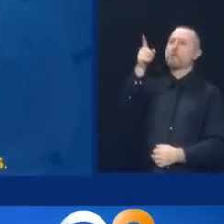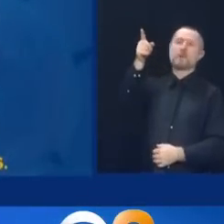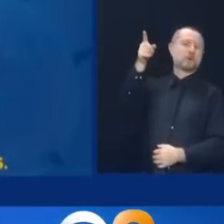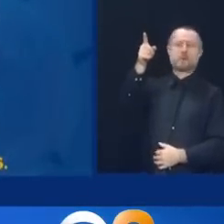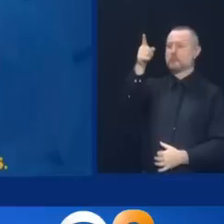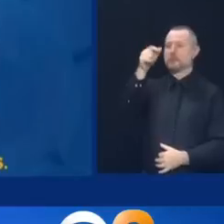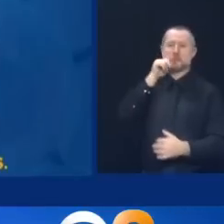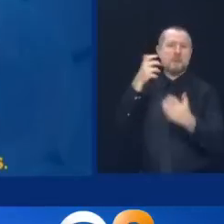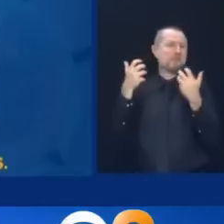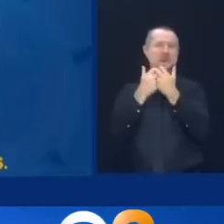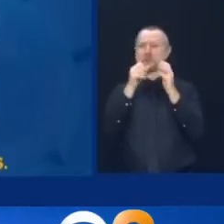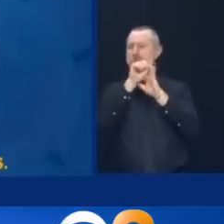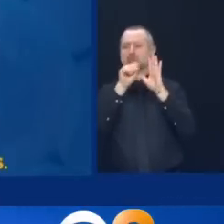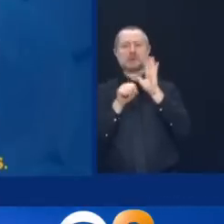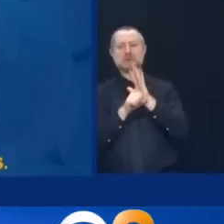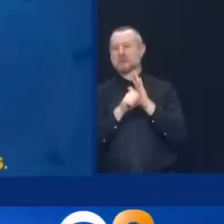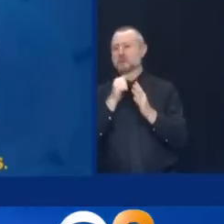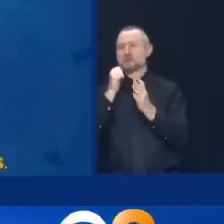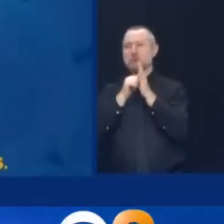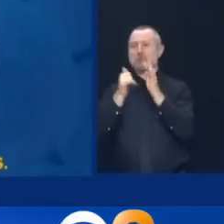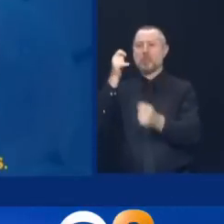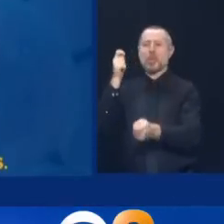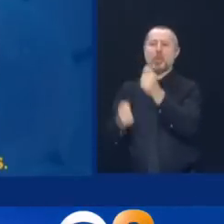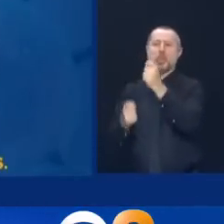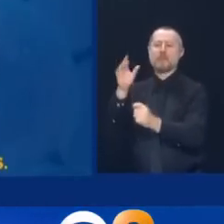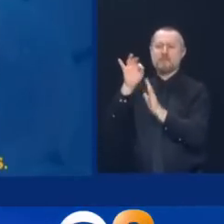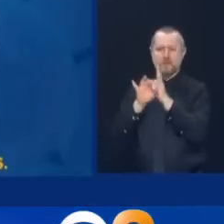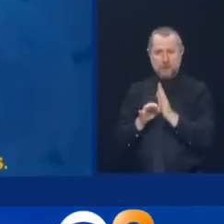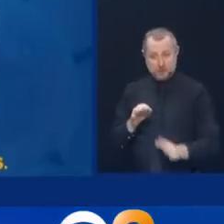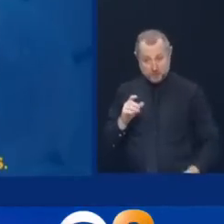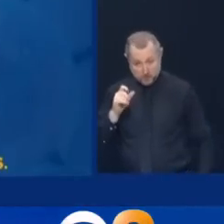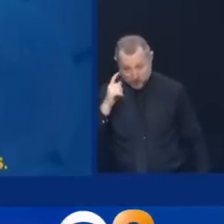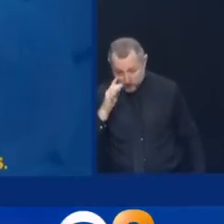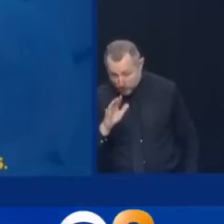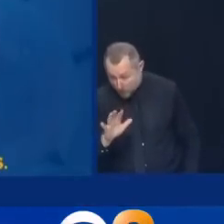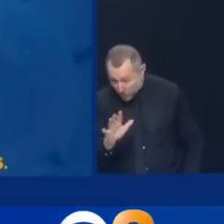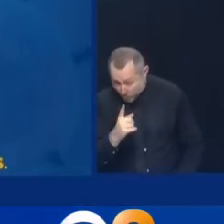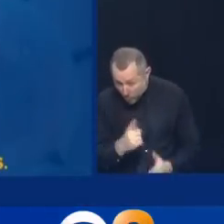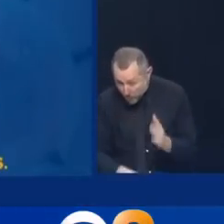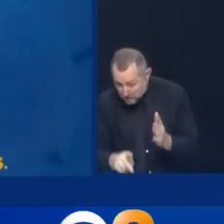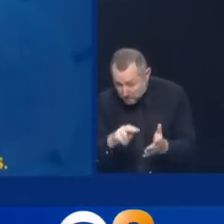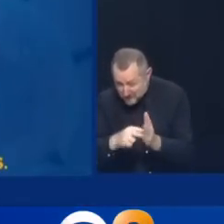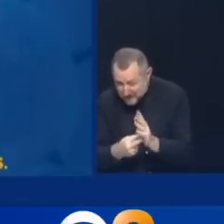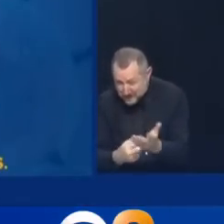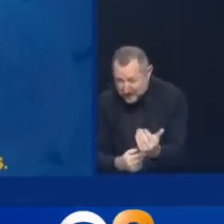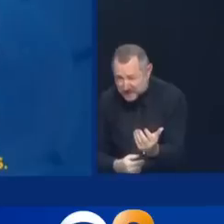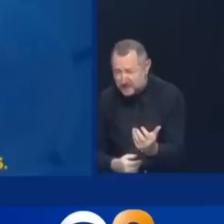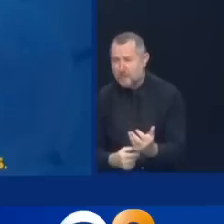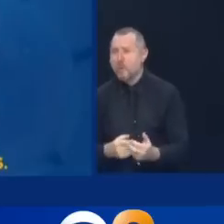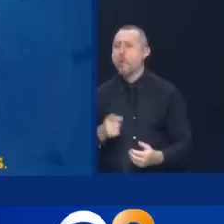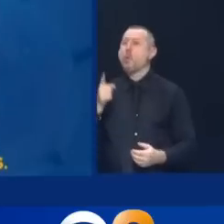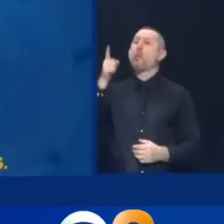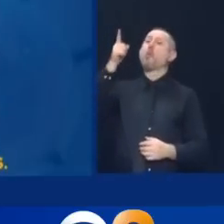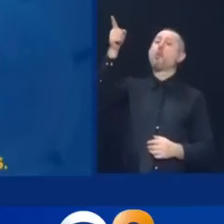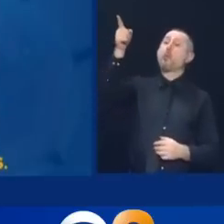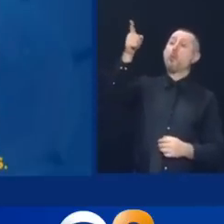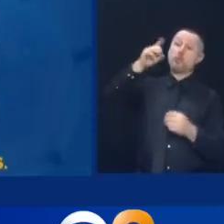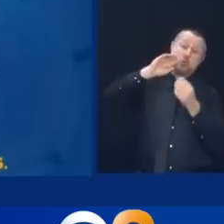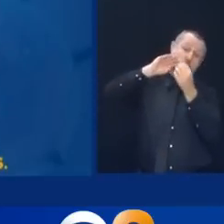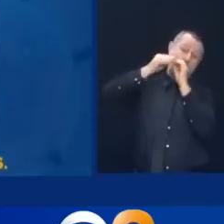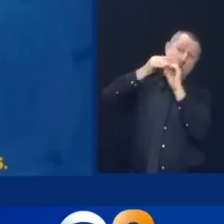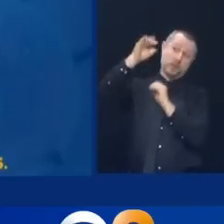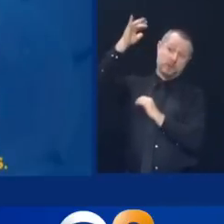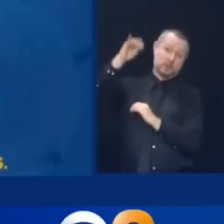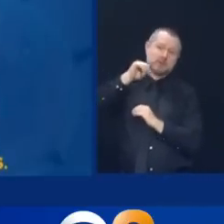correct its formula. What does that mean? Those numbers don't match the positivity ratings